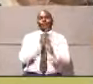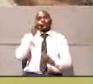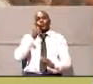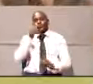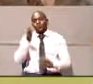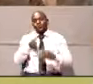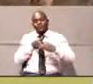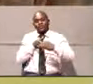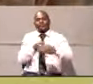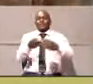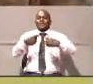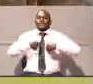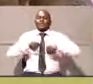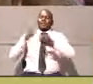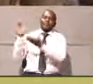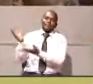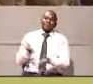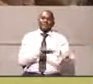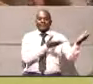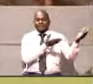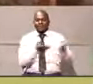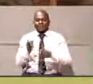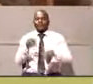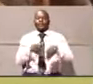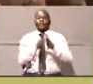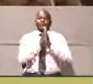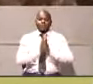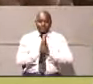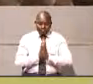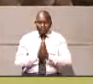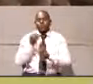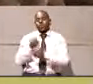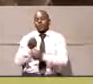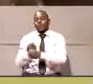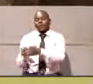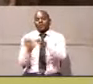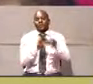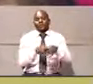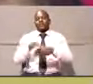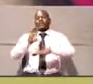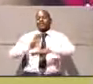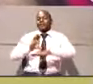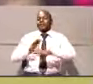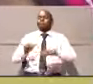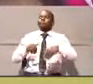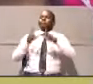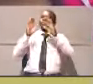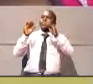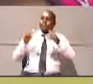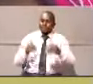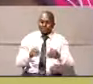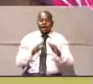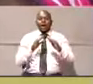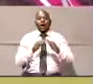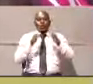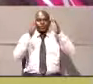to lead me. And I'm inviting all people to pray for me so that we can work together for this church. He applauded the House of